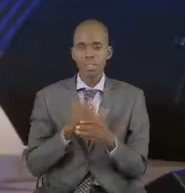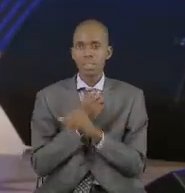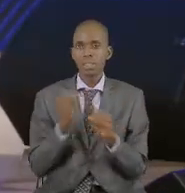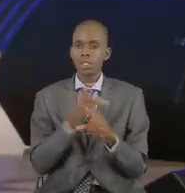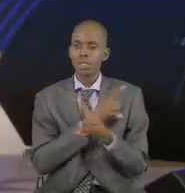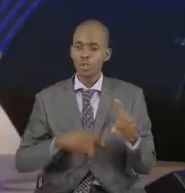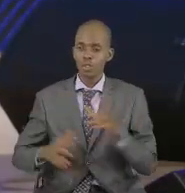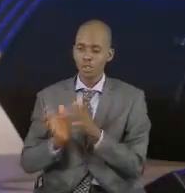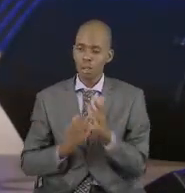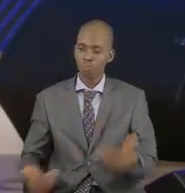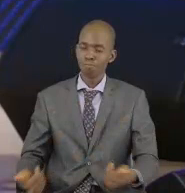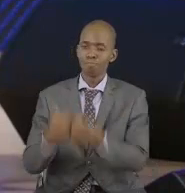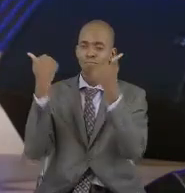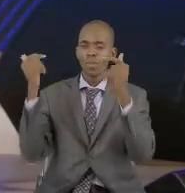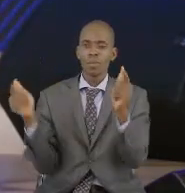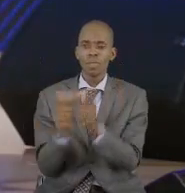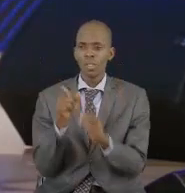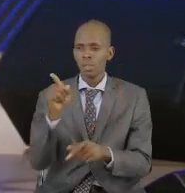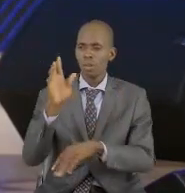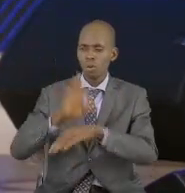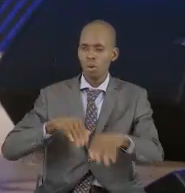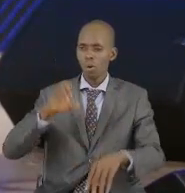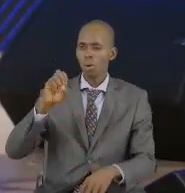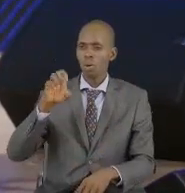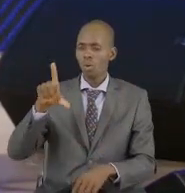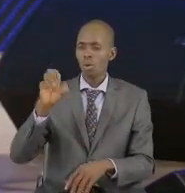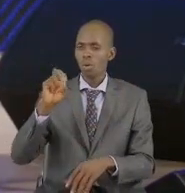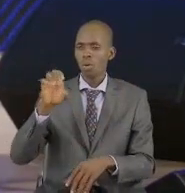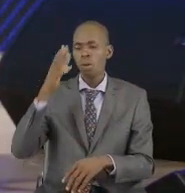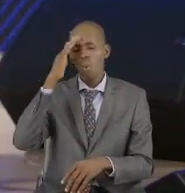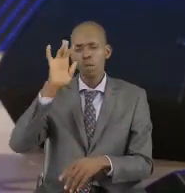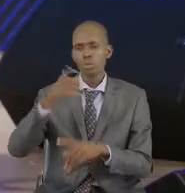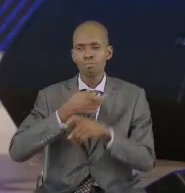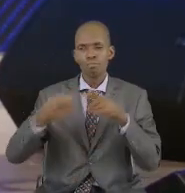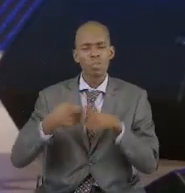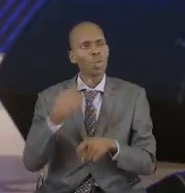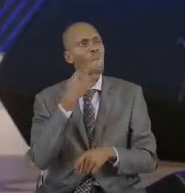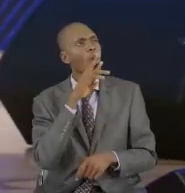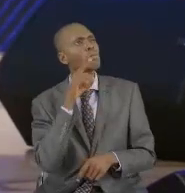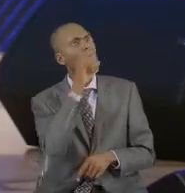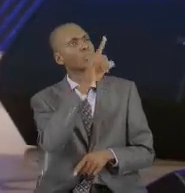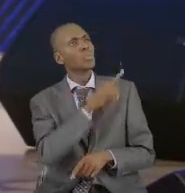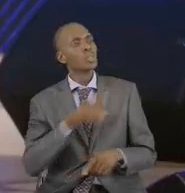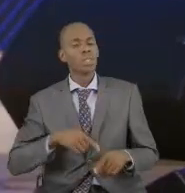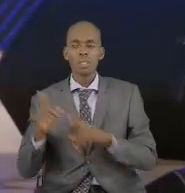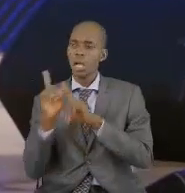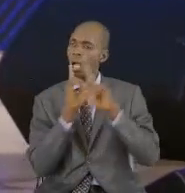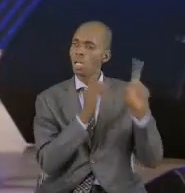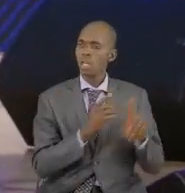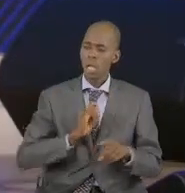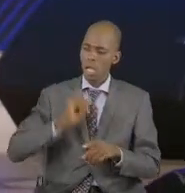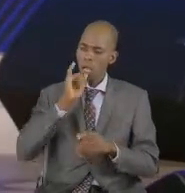to Damascus, Saul, Saul, why persecutest thou me? Who art thou, Lord? And he said, I'm Jesus,